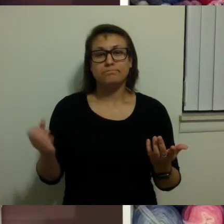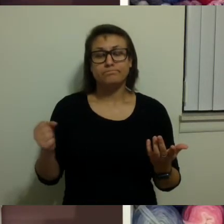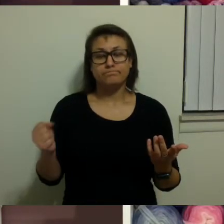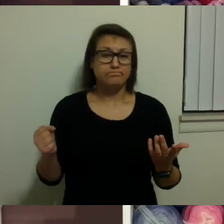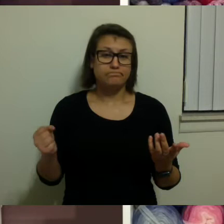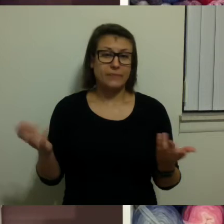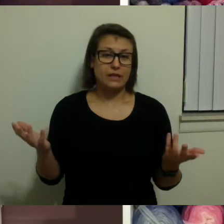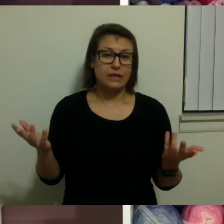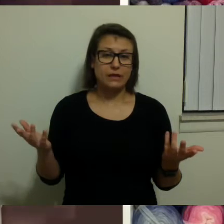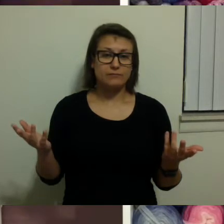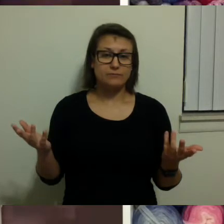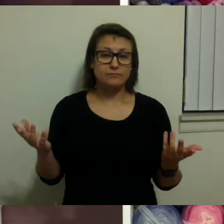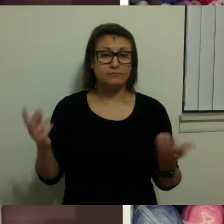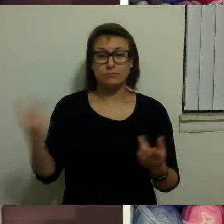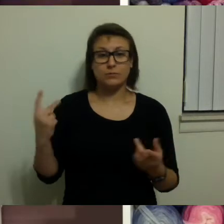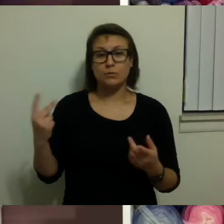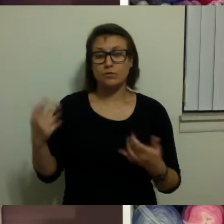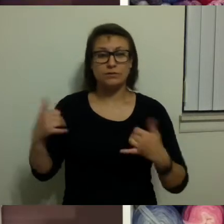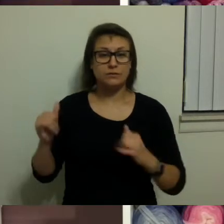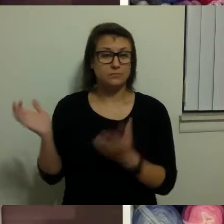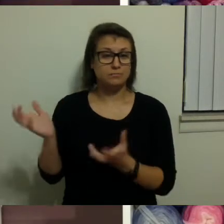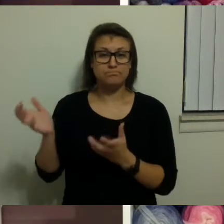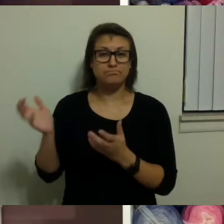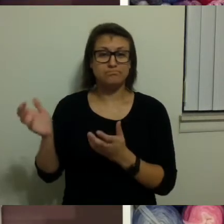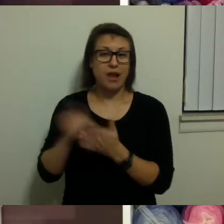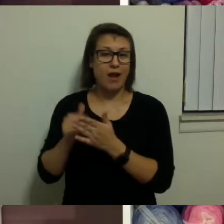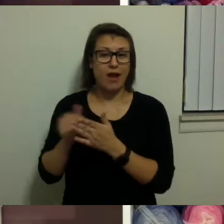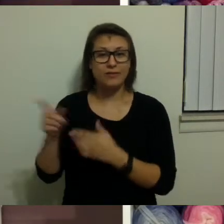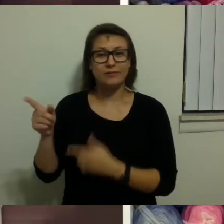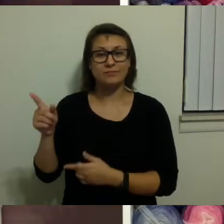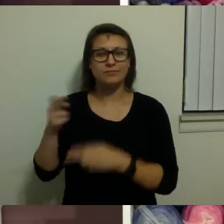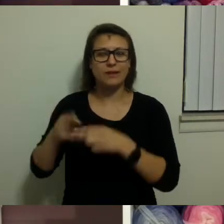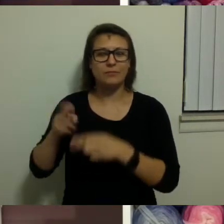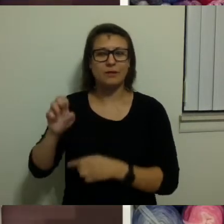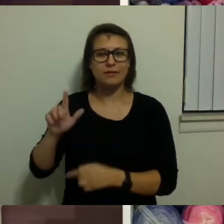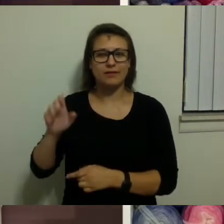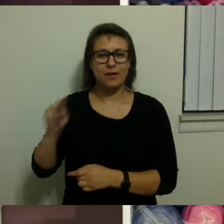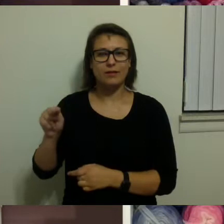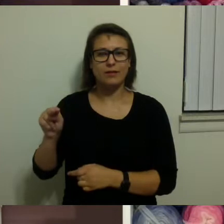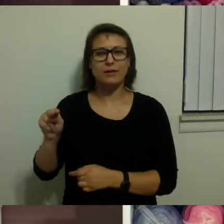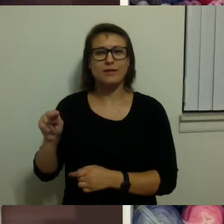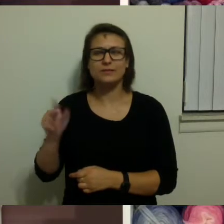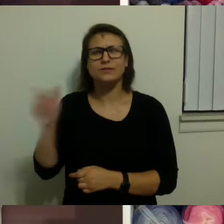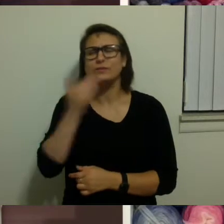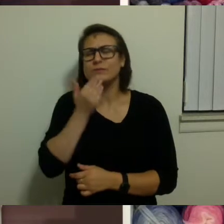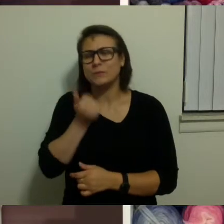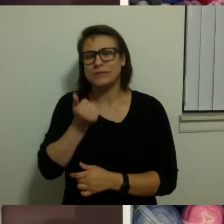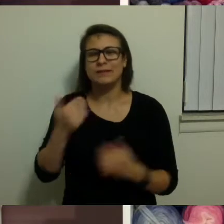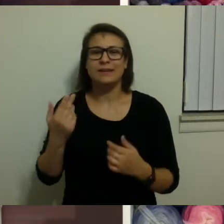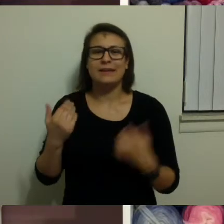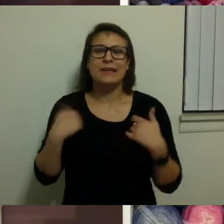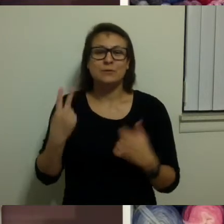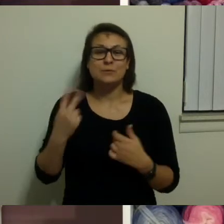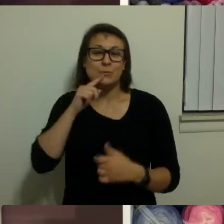yeah, she and I still talk all the time. Her name is Ellen, and she is the sweetest, and she has two little girls, who are